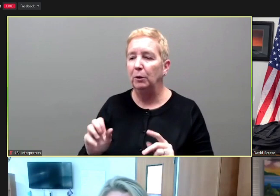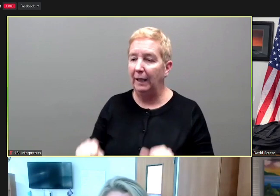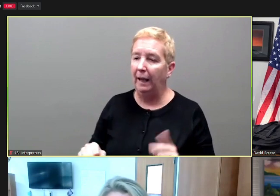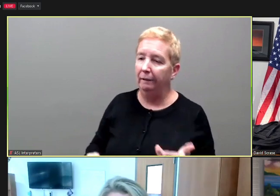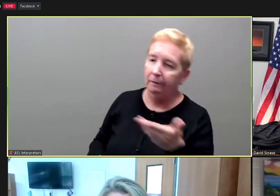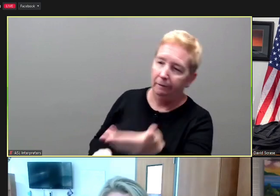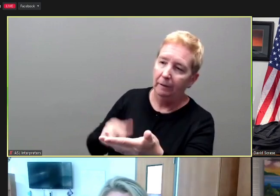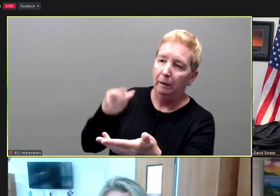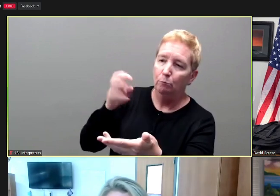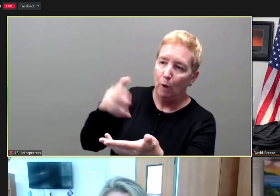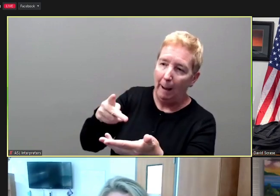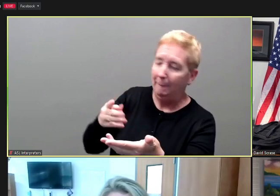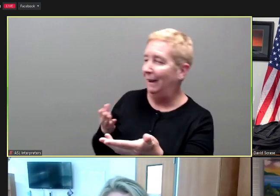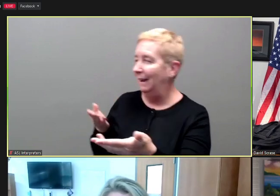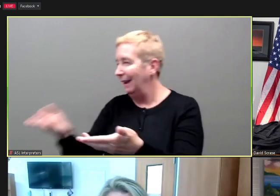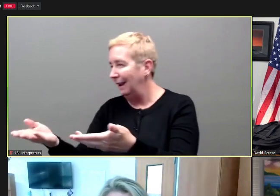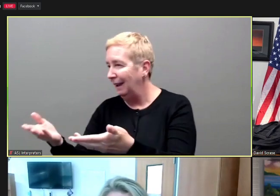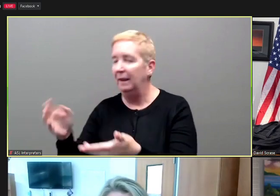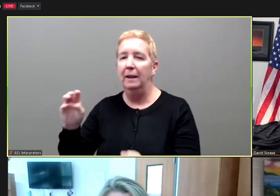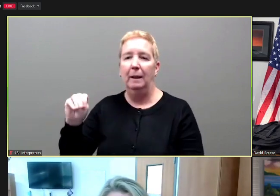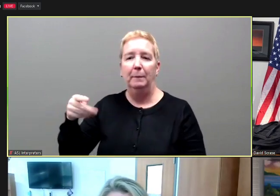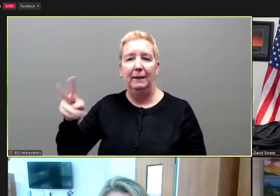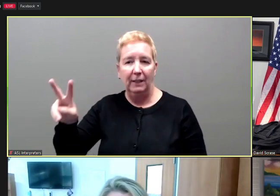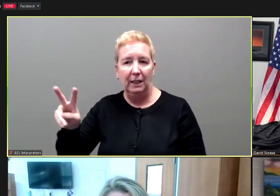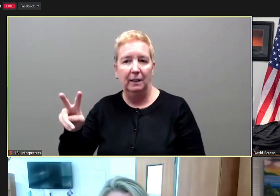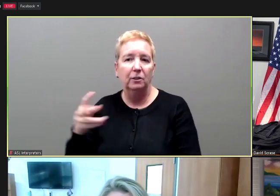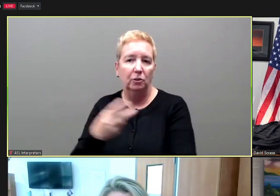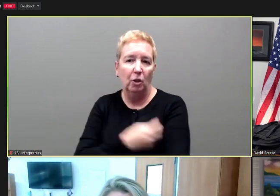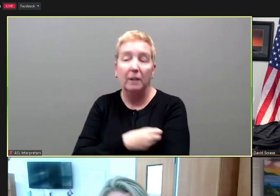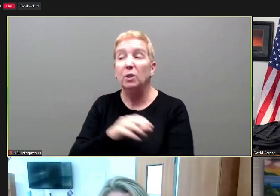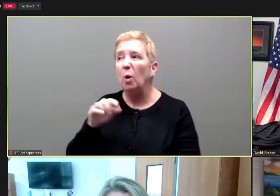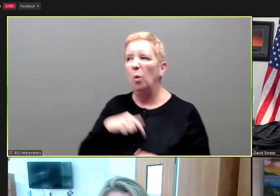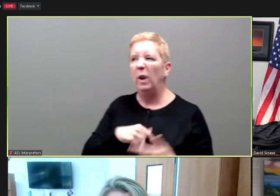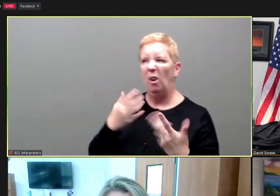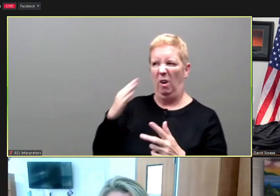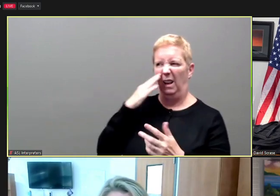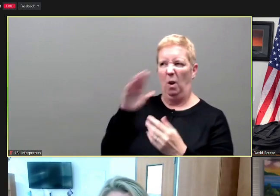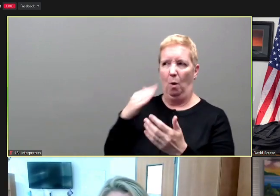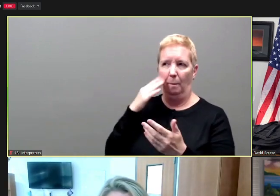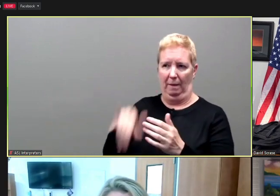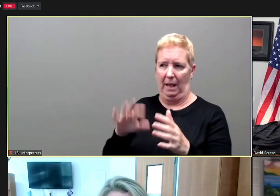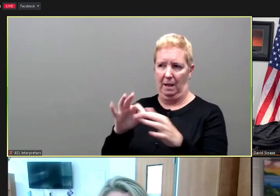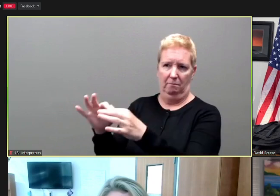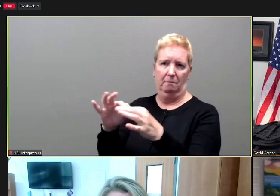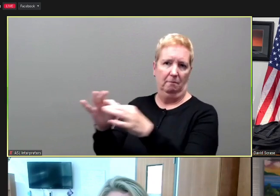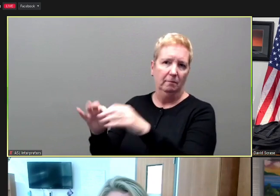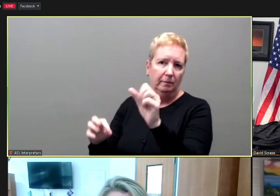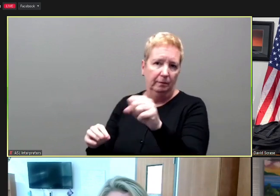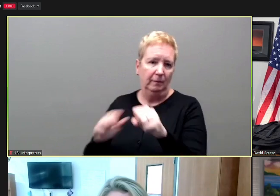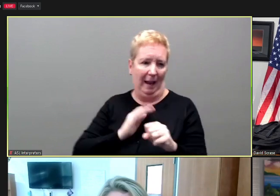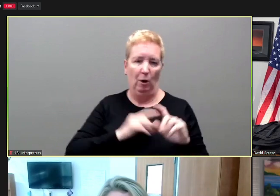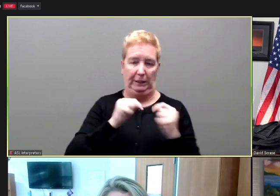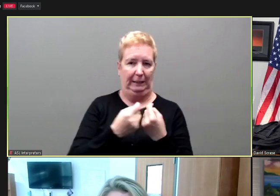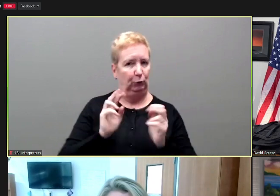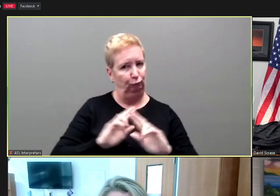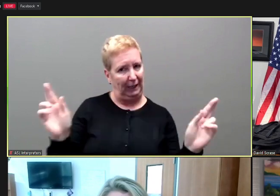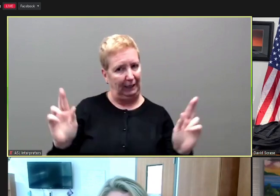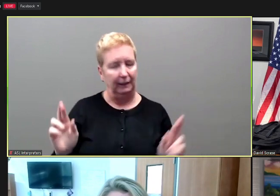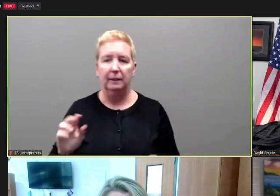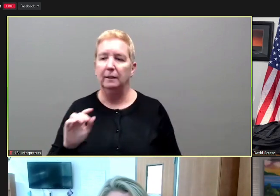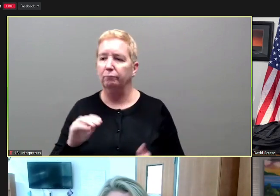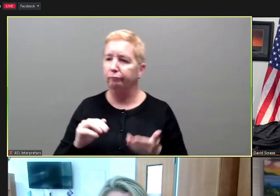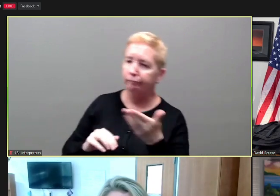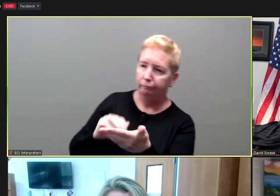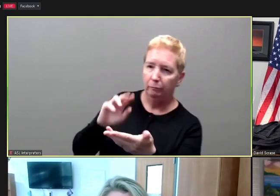other services at the same time. So thanks. Yeah, that's on our radar, and they've been really good about that, our team. Yeah.